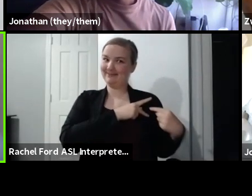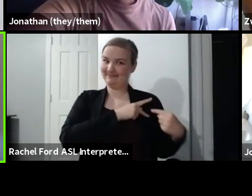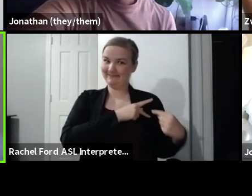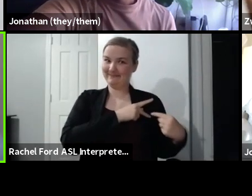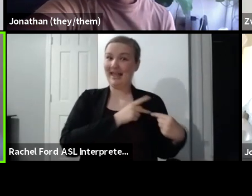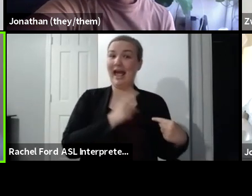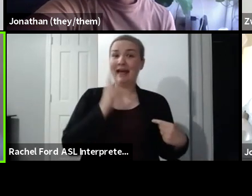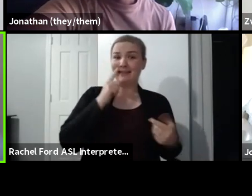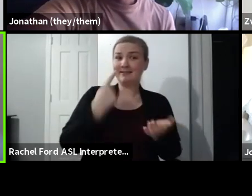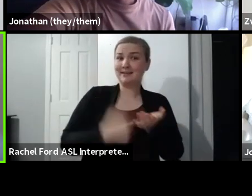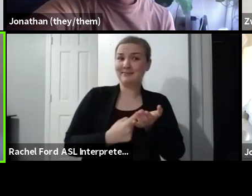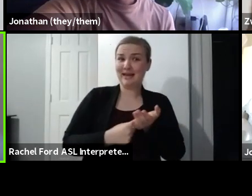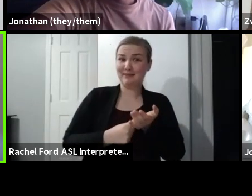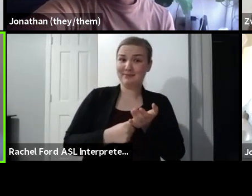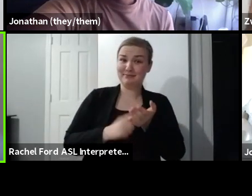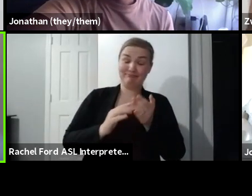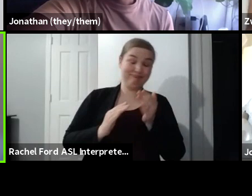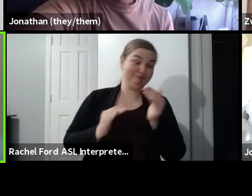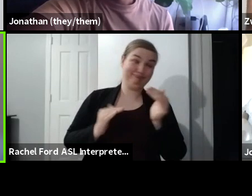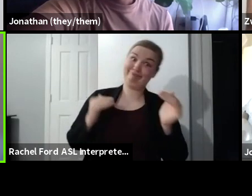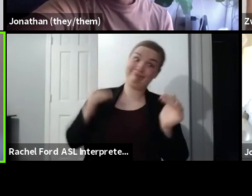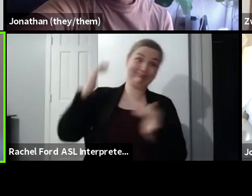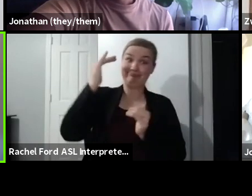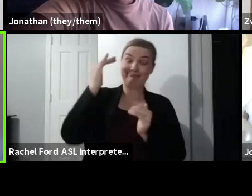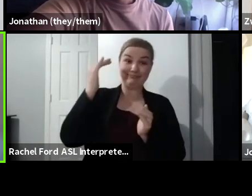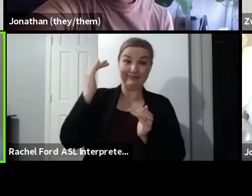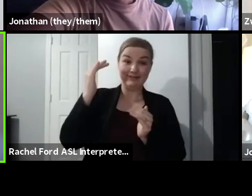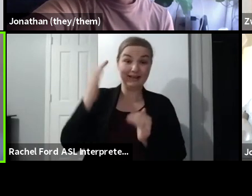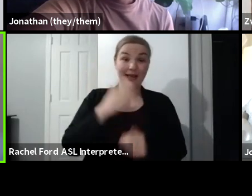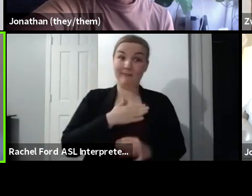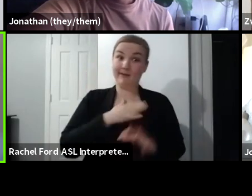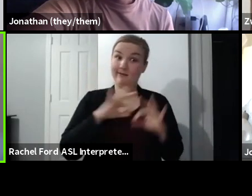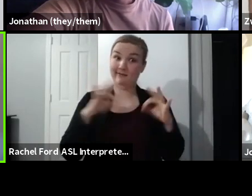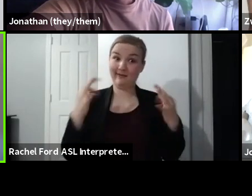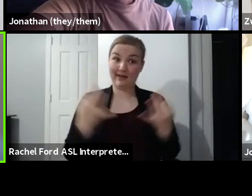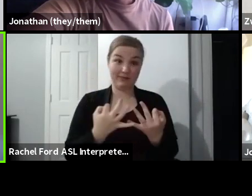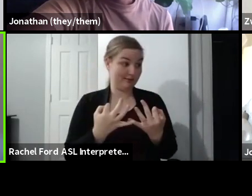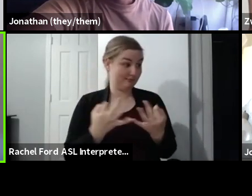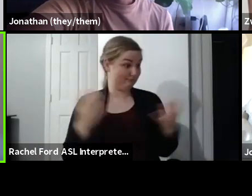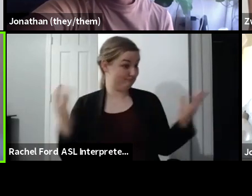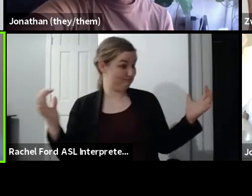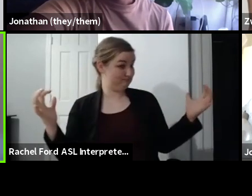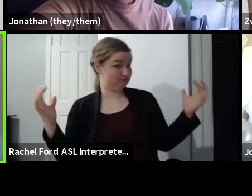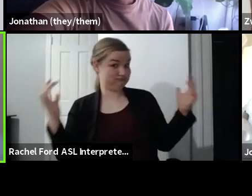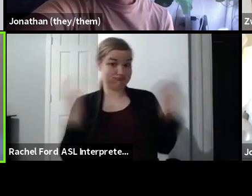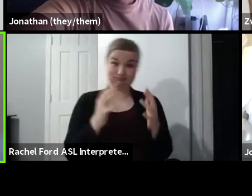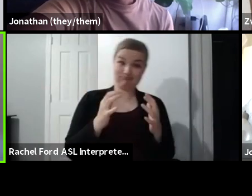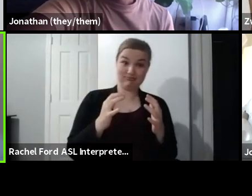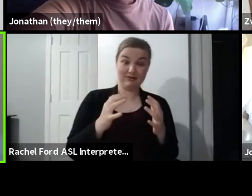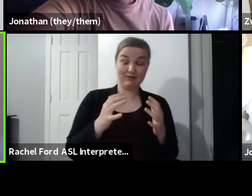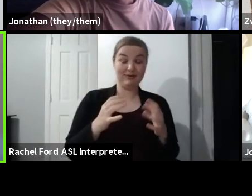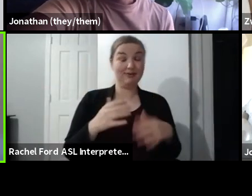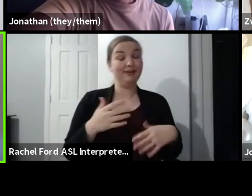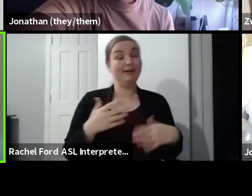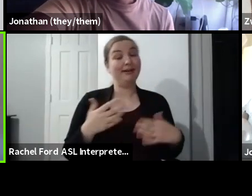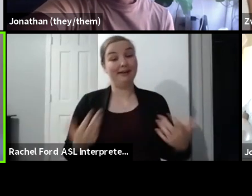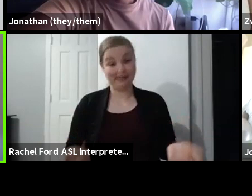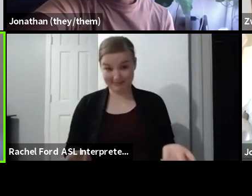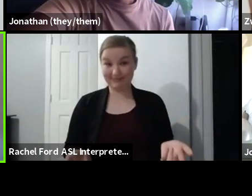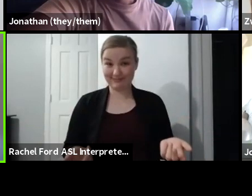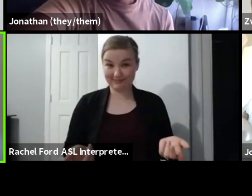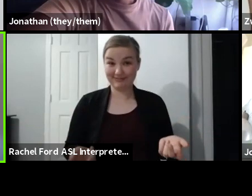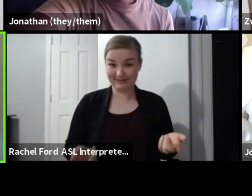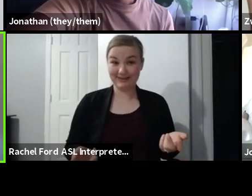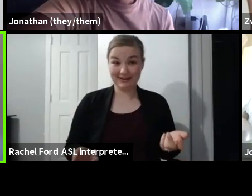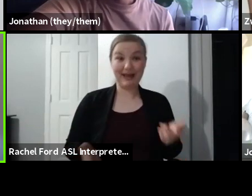much. Is that when my family gets together, all of us, almost everyone